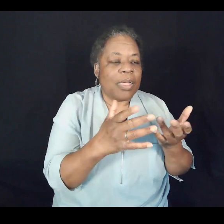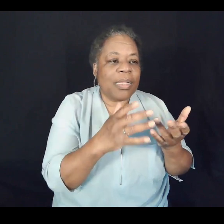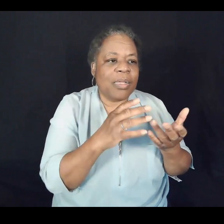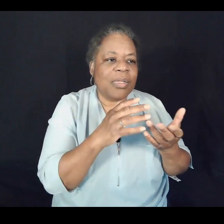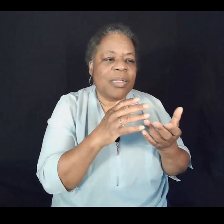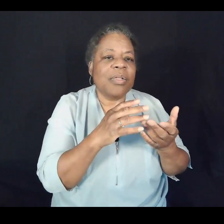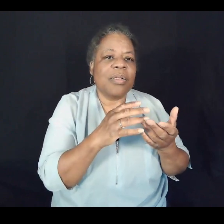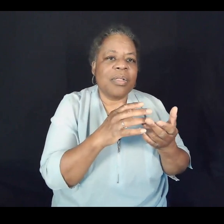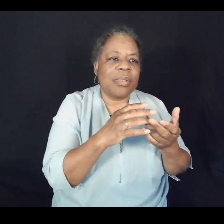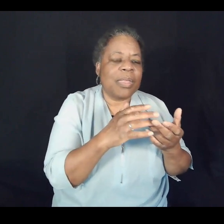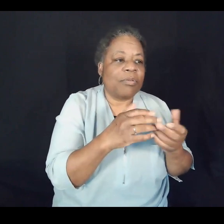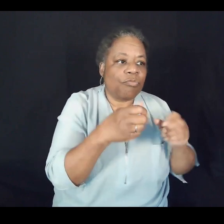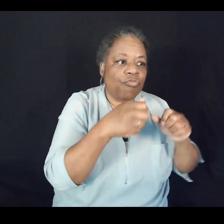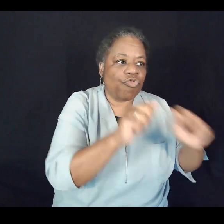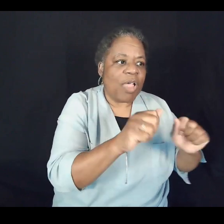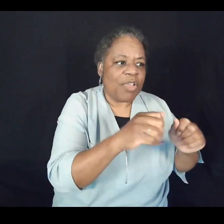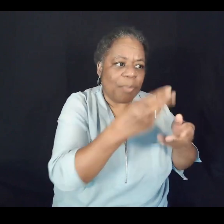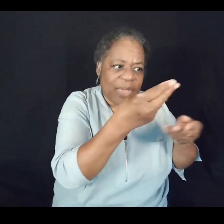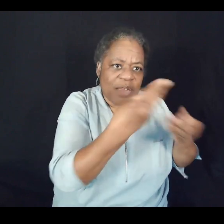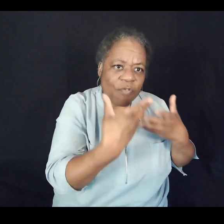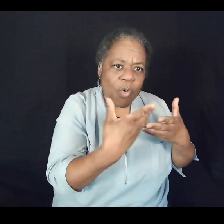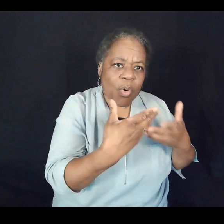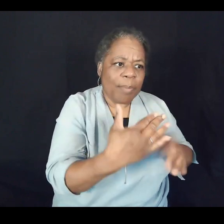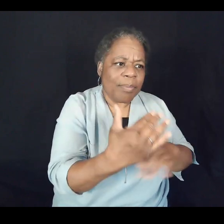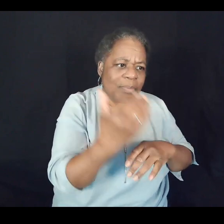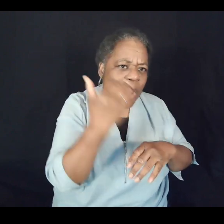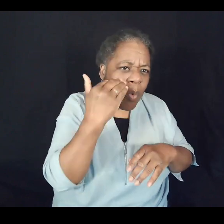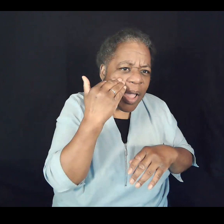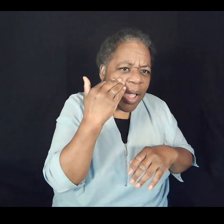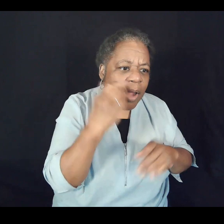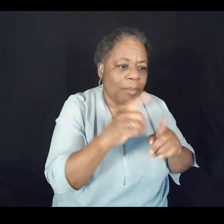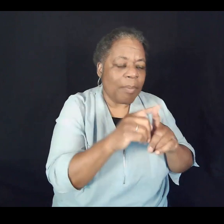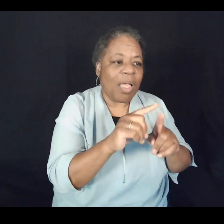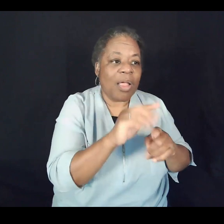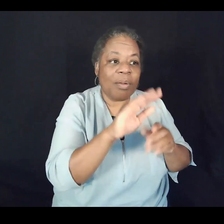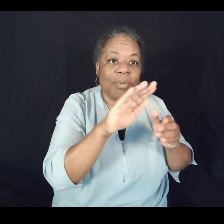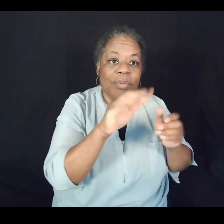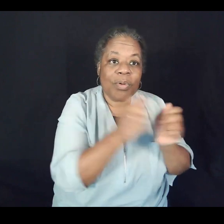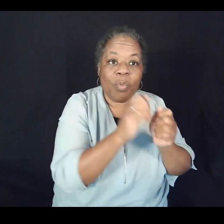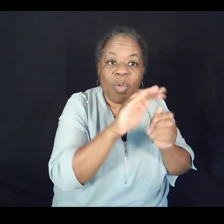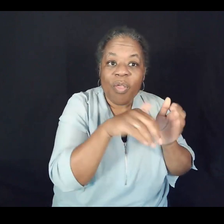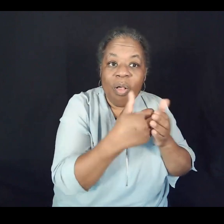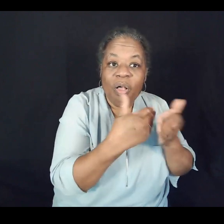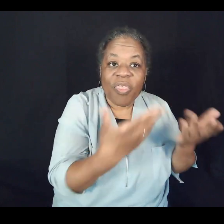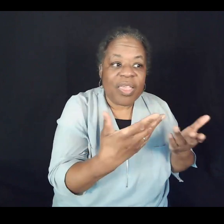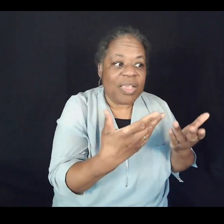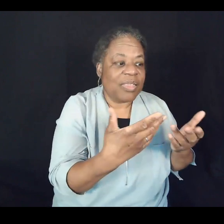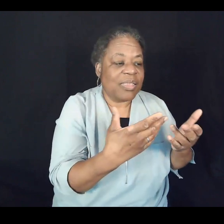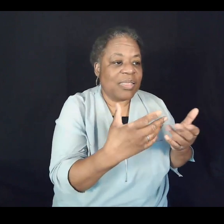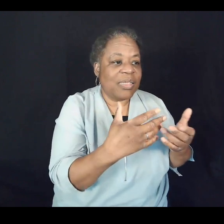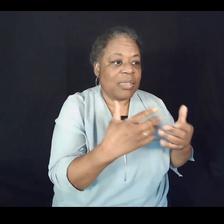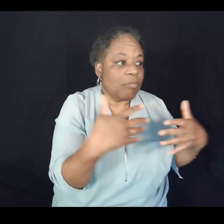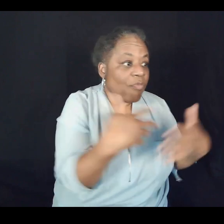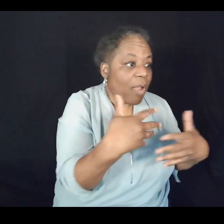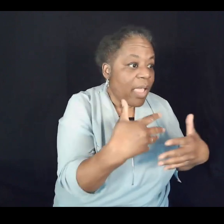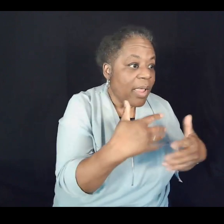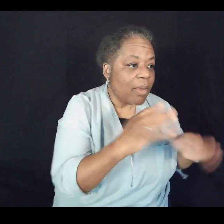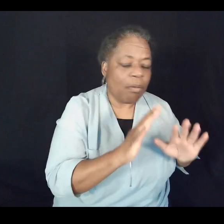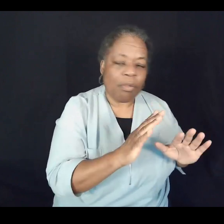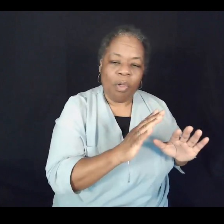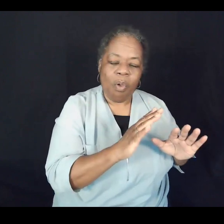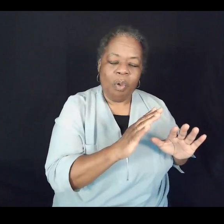try to be informed. Let us be aware, but with all things, instead of giving into fear, may it move us to prayer to